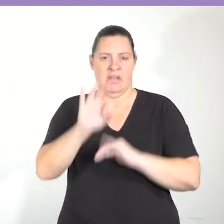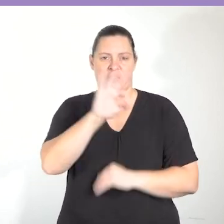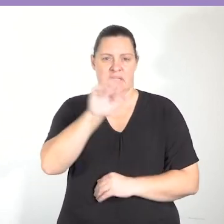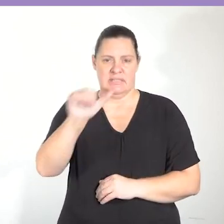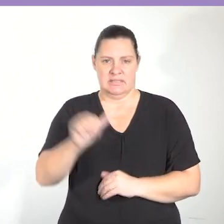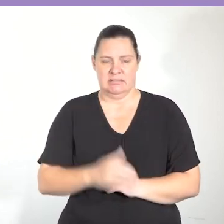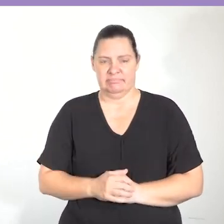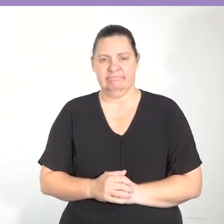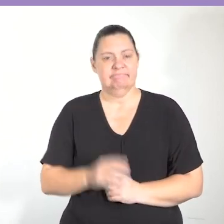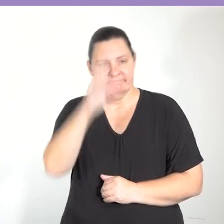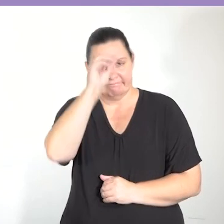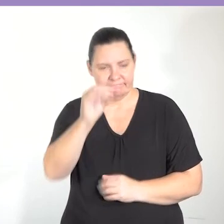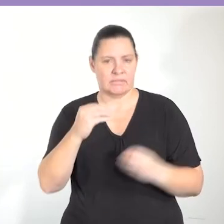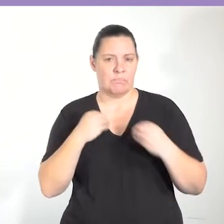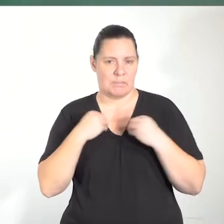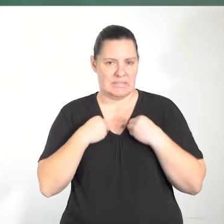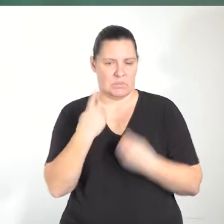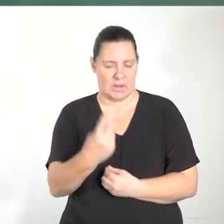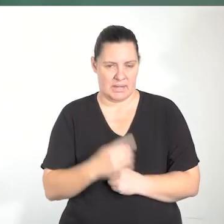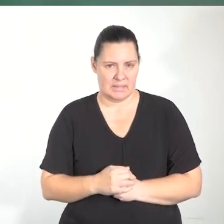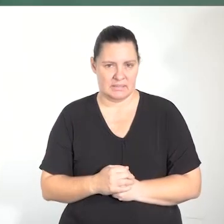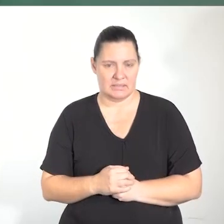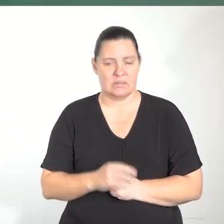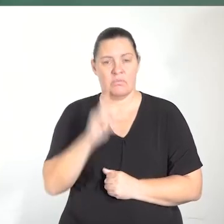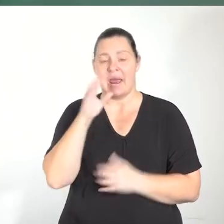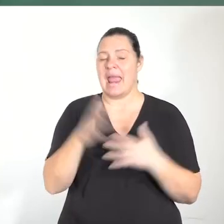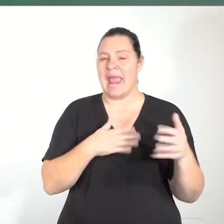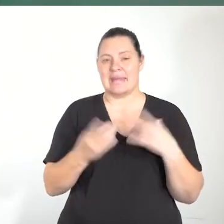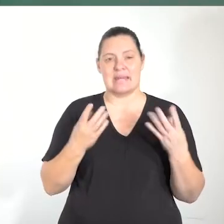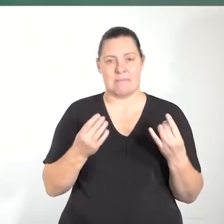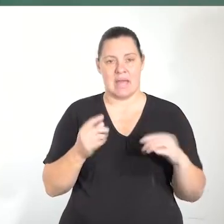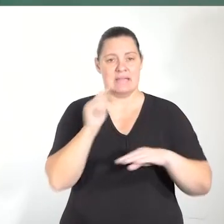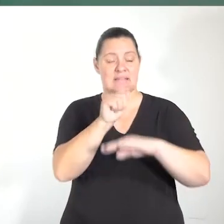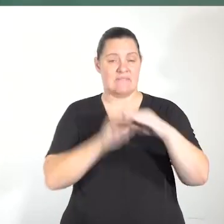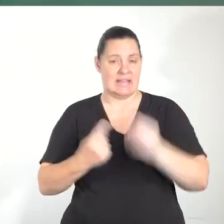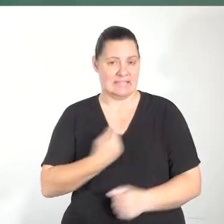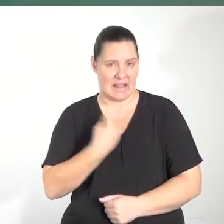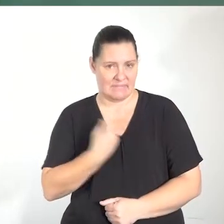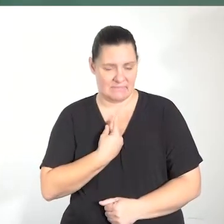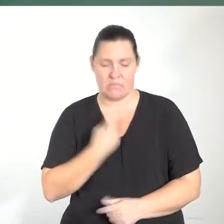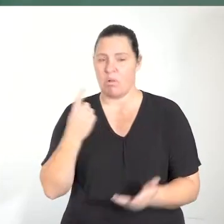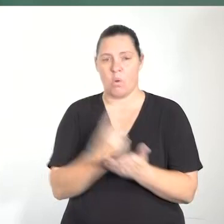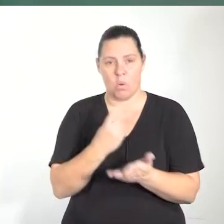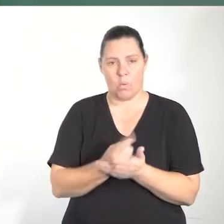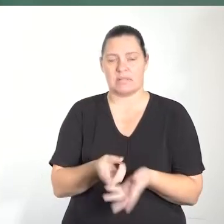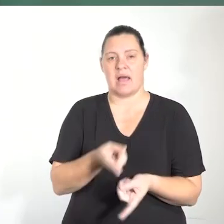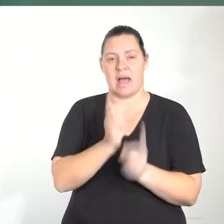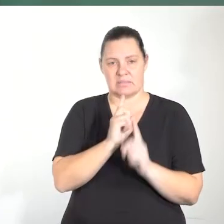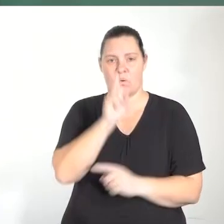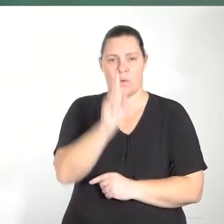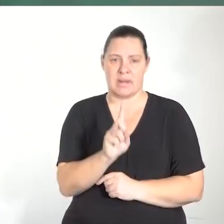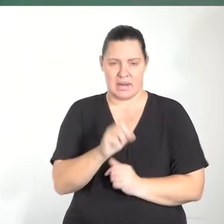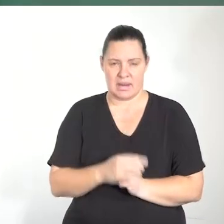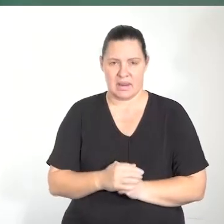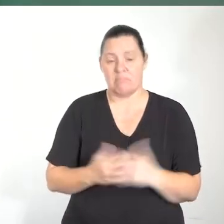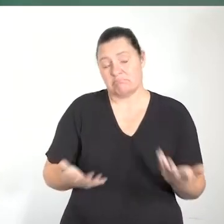this is also a reminder of the properties of 1. Remember that any number divided by itself will always give us an answer of 1, except